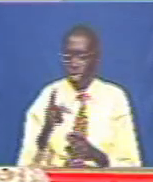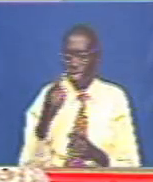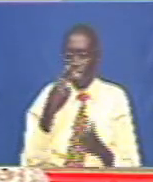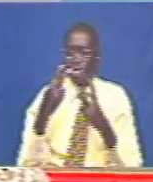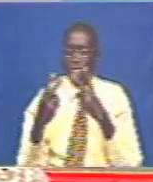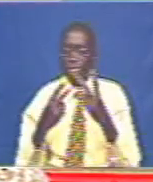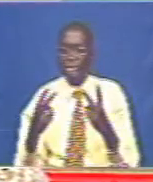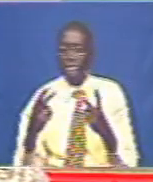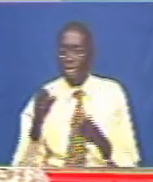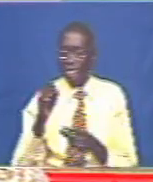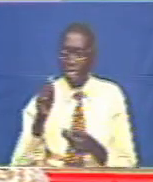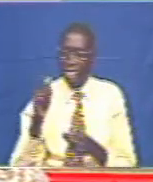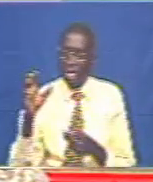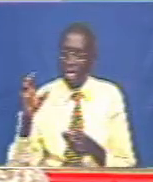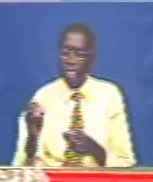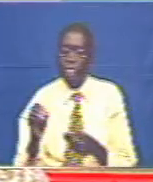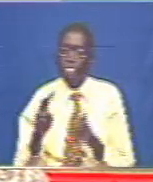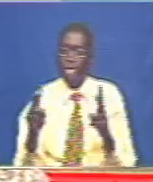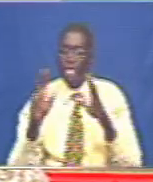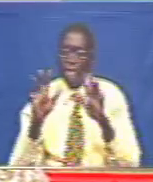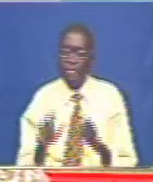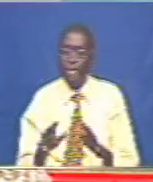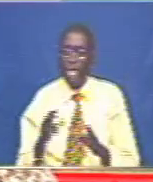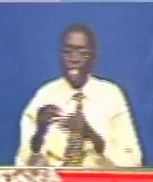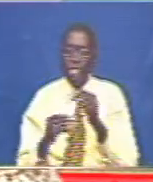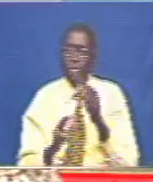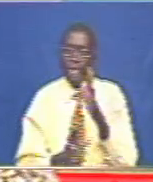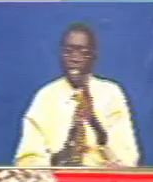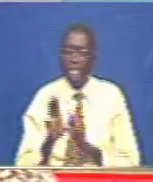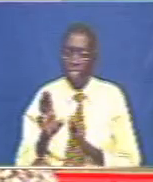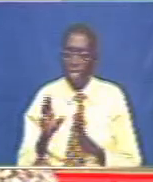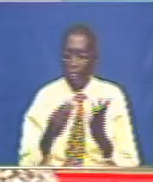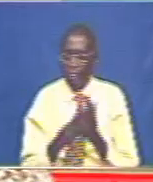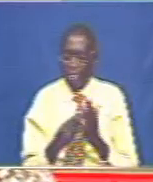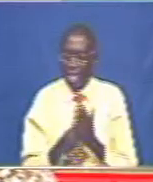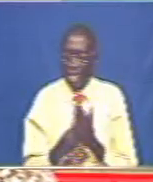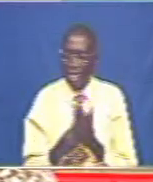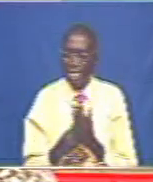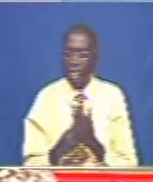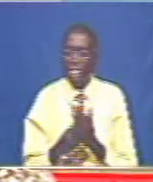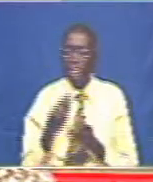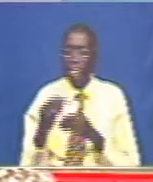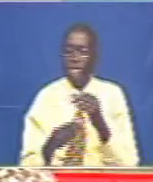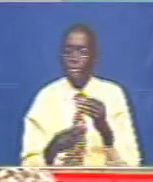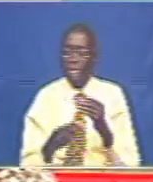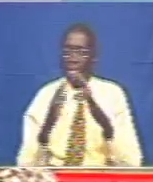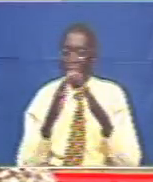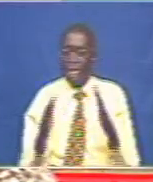that circles are a key player in the economic development, mm-hmm, financing economic activities,